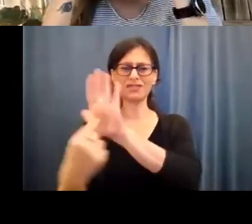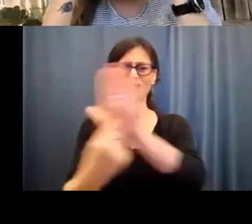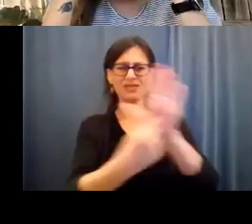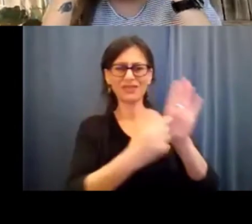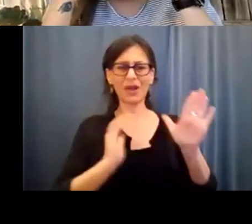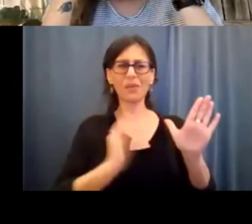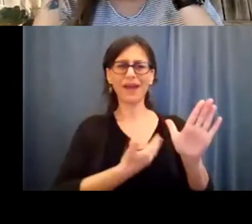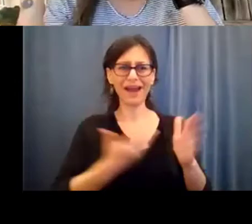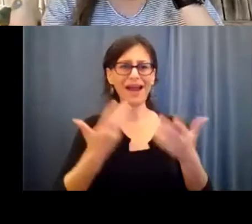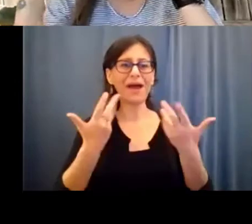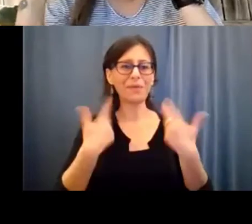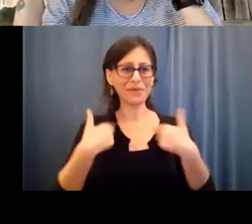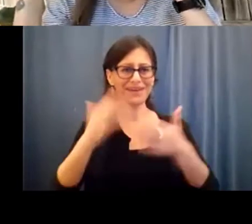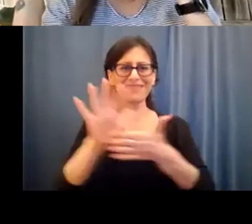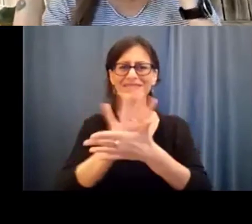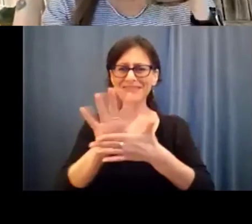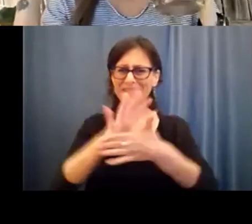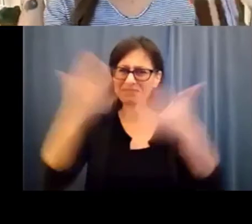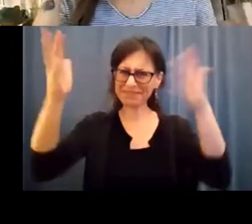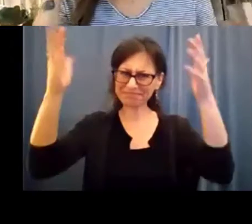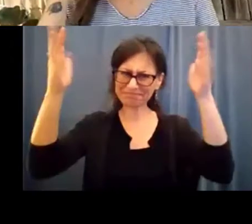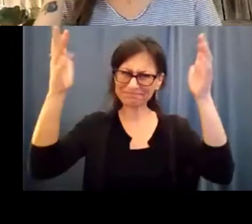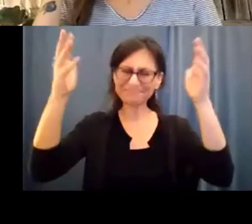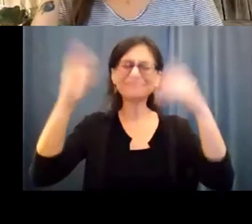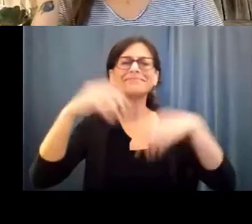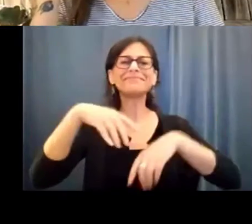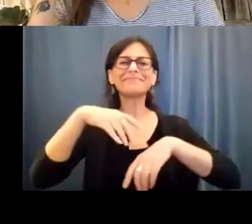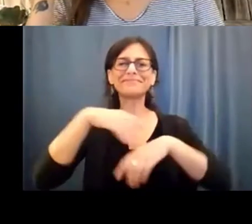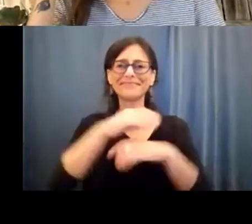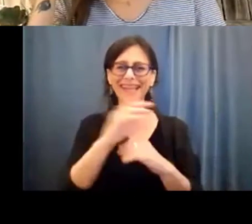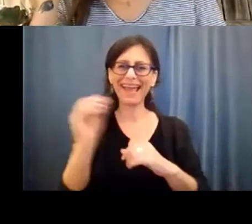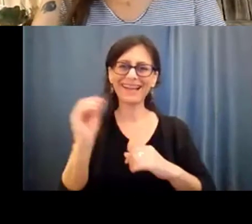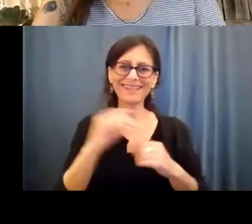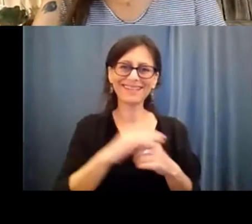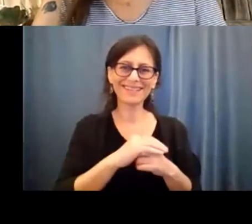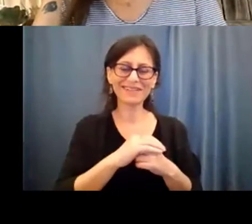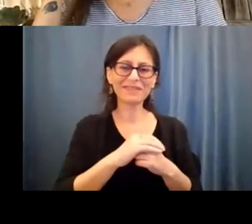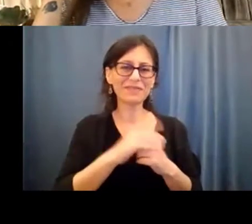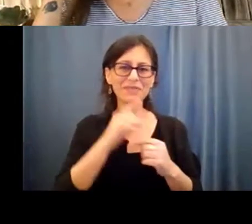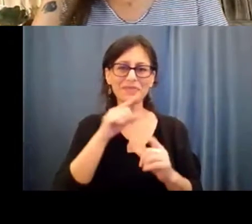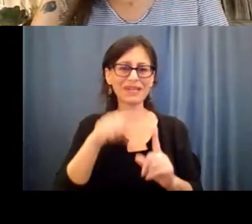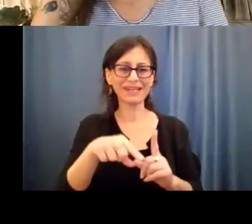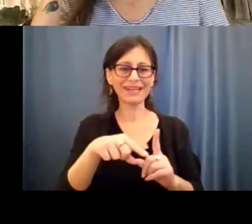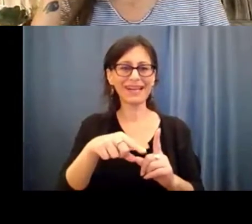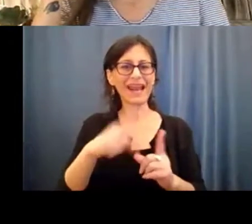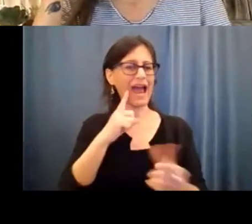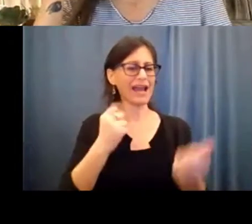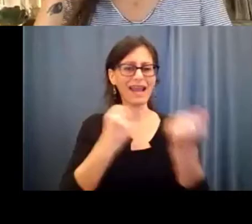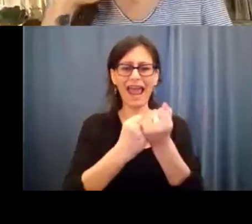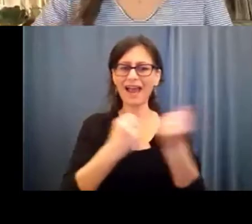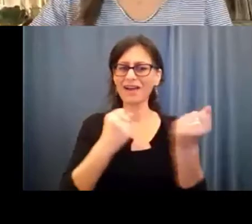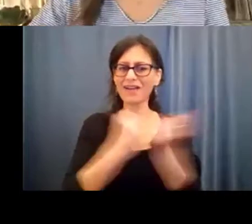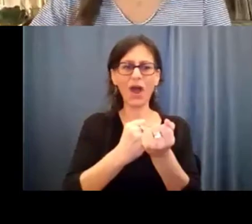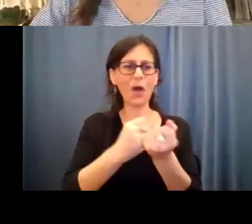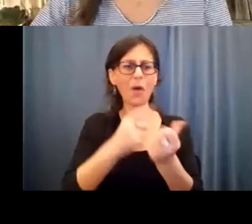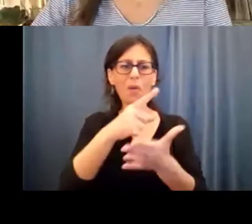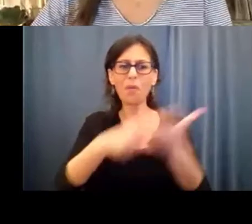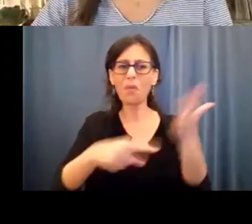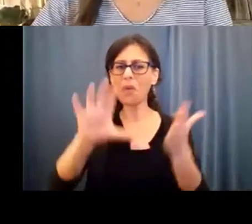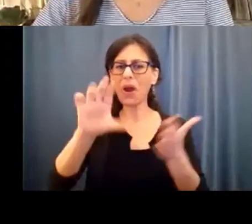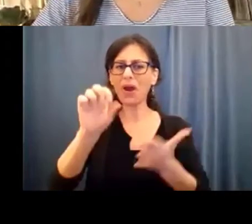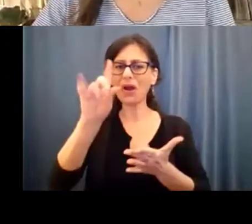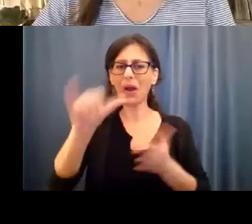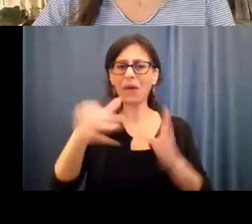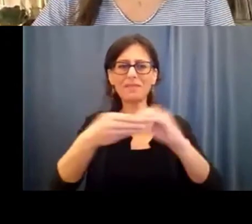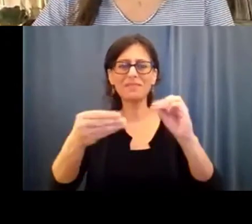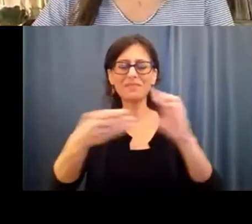films, our and you know, the sentiment of Cody, who is he